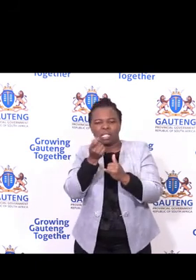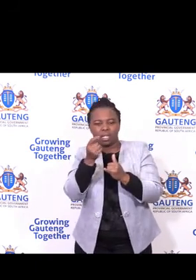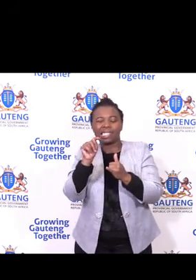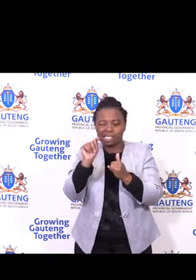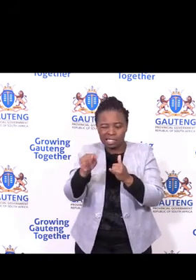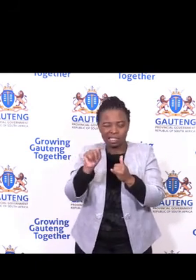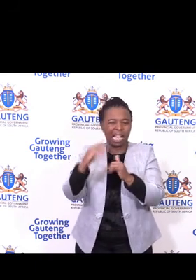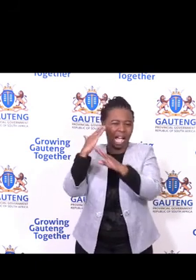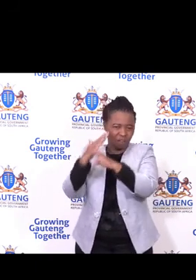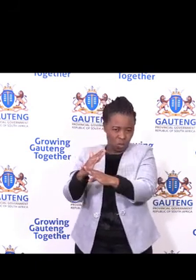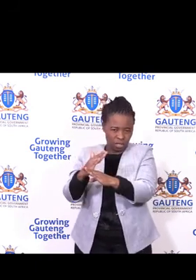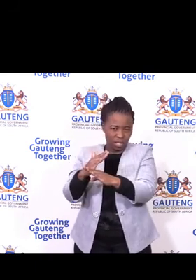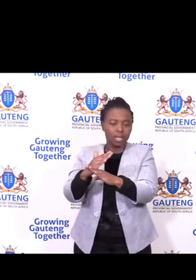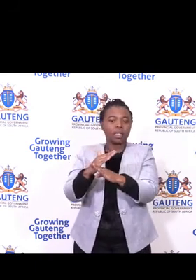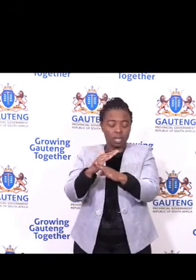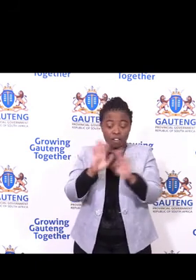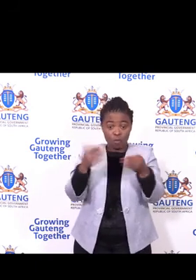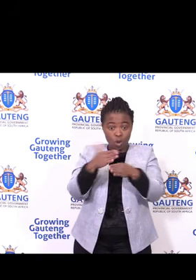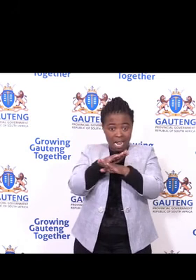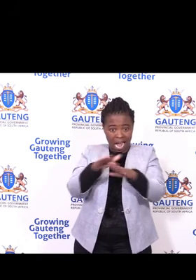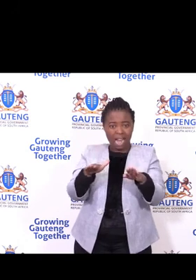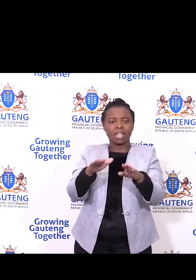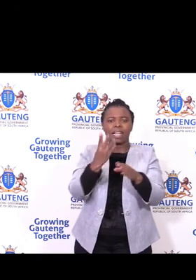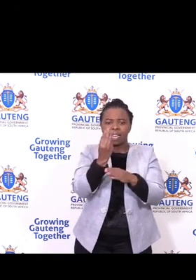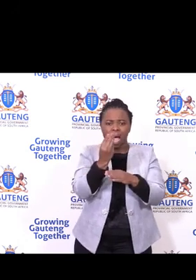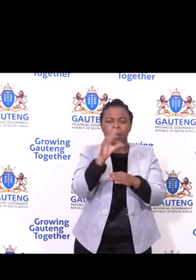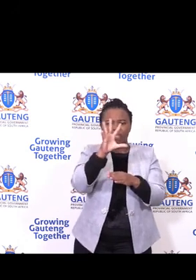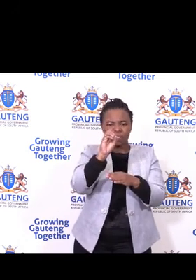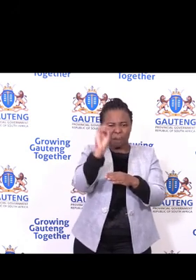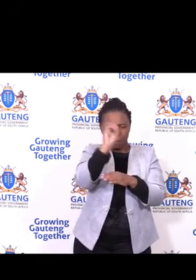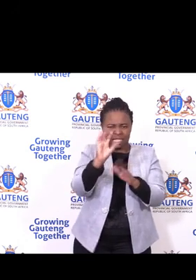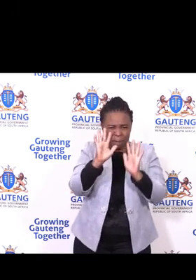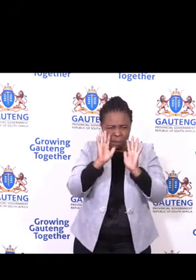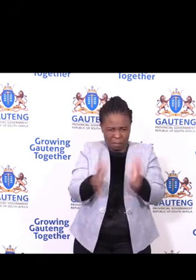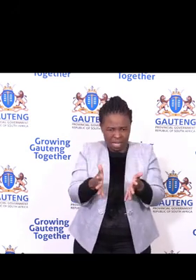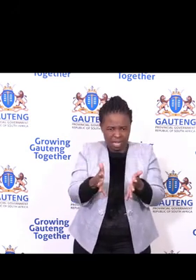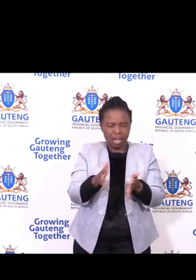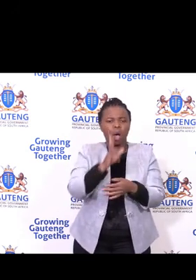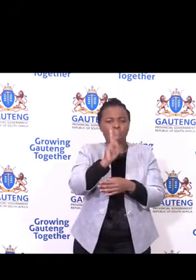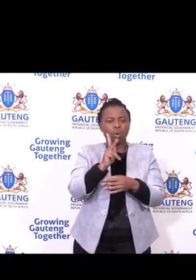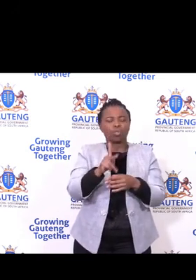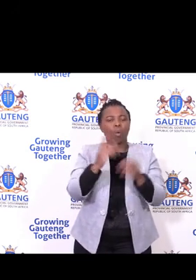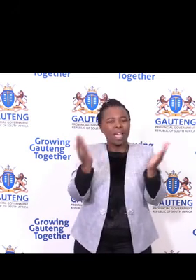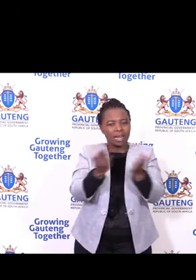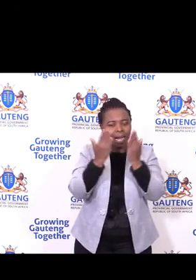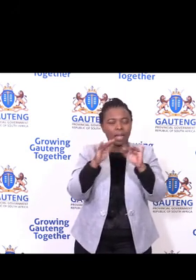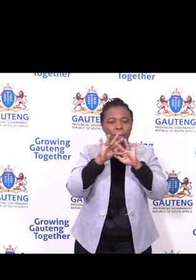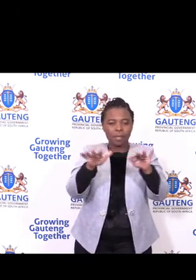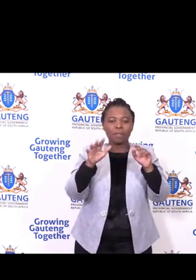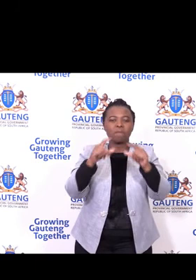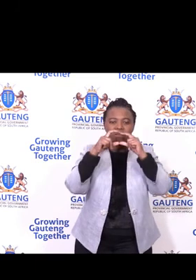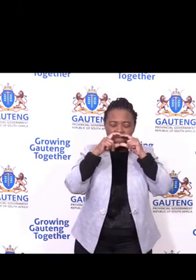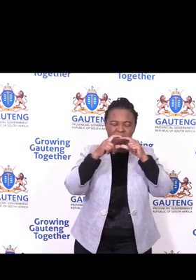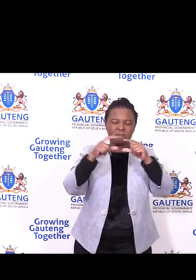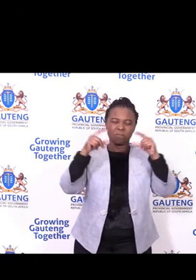funerals to a number that is less than 50%. And we also encourage people to wear masks when they